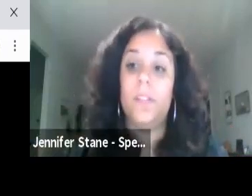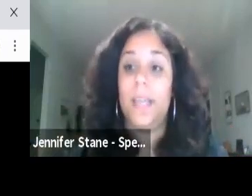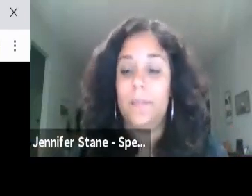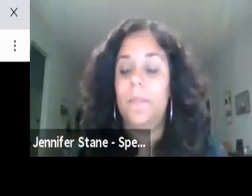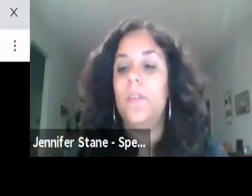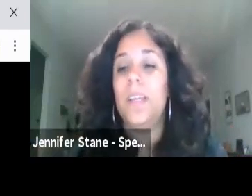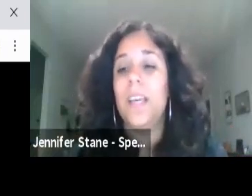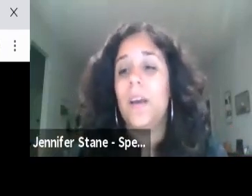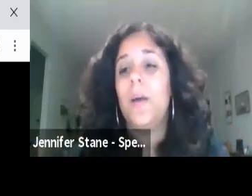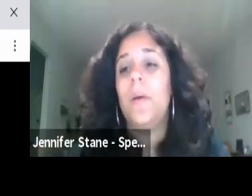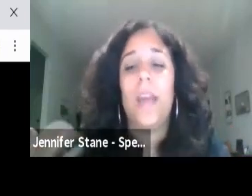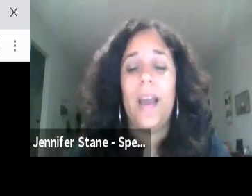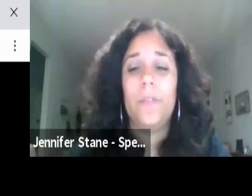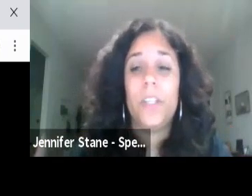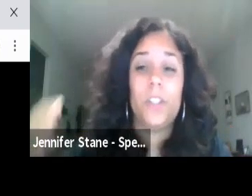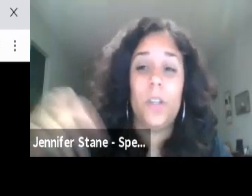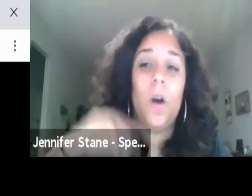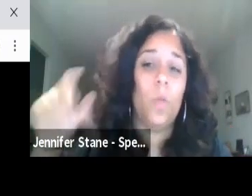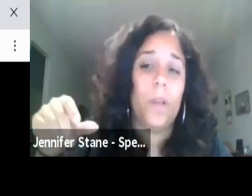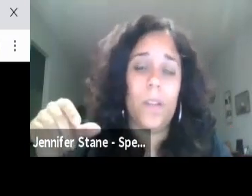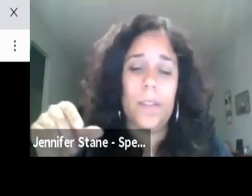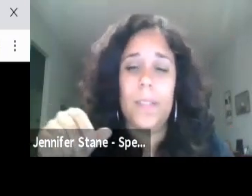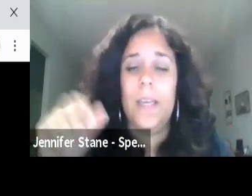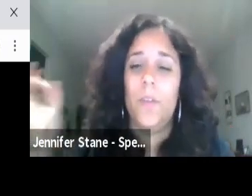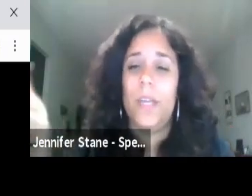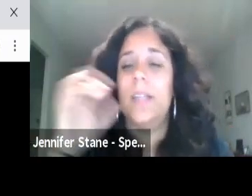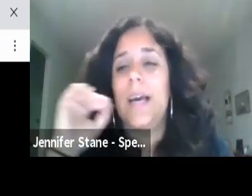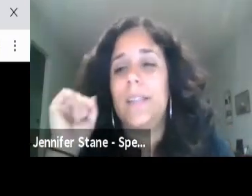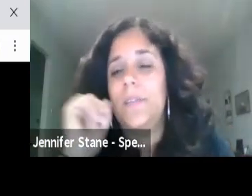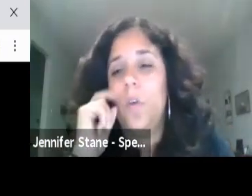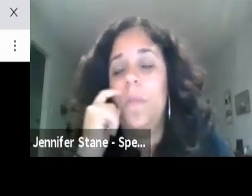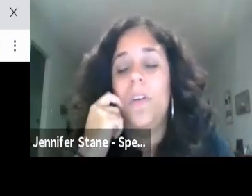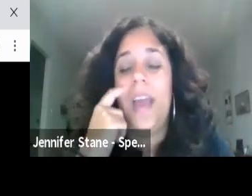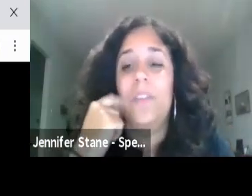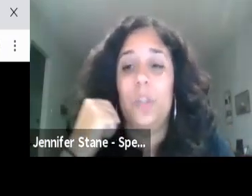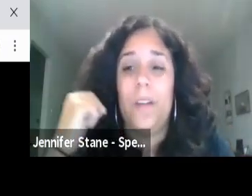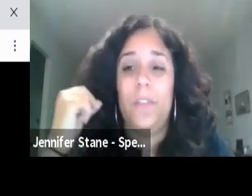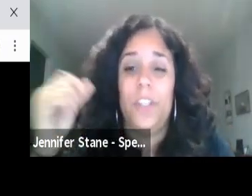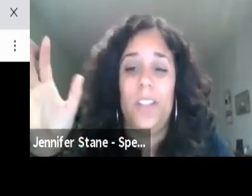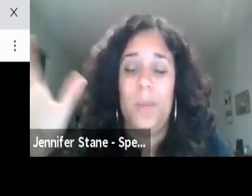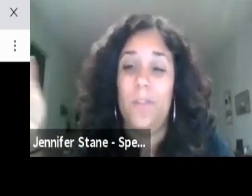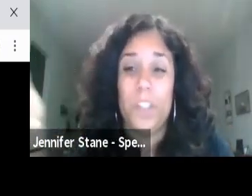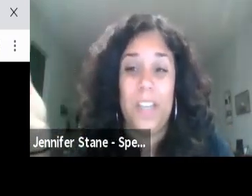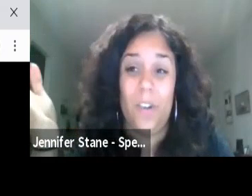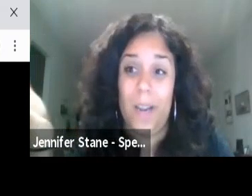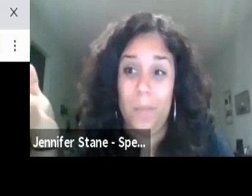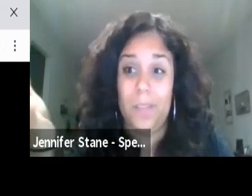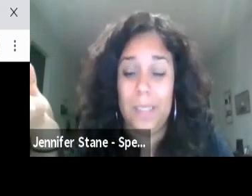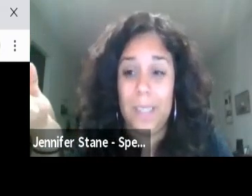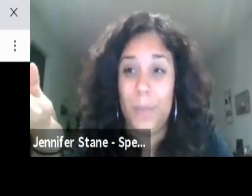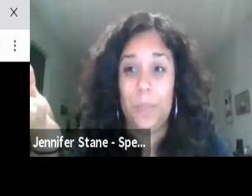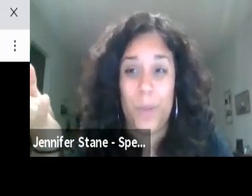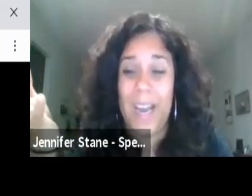Some milks, yeah. Milk, the average whole milk, if you take a glass of whole milk, the average amount of sugar in there is about 14